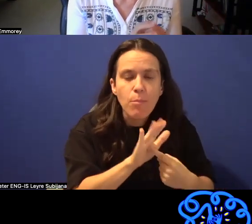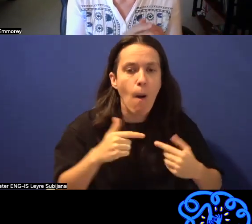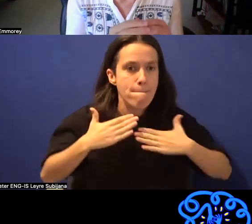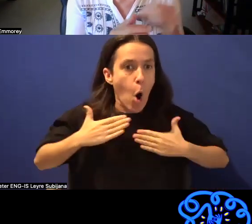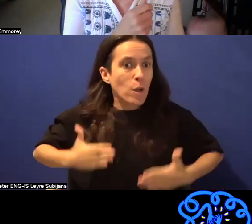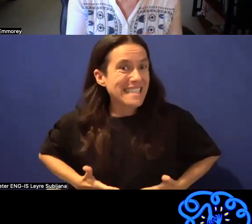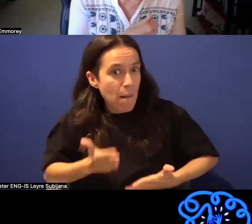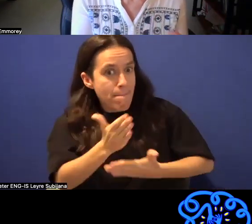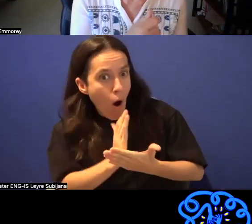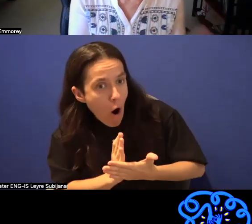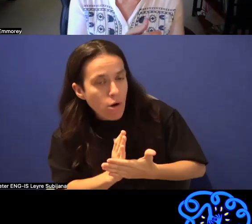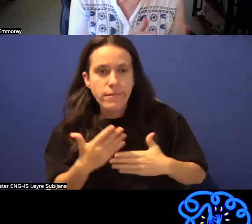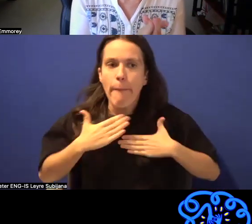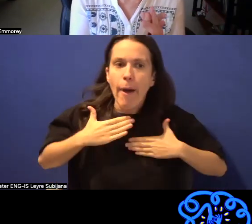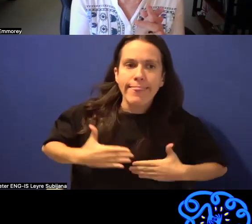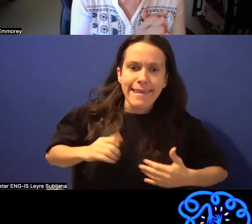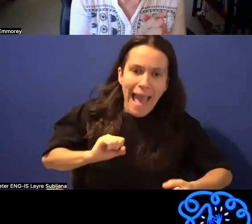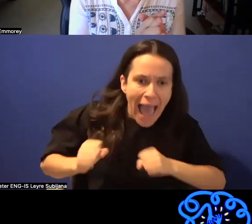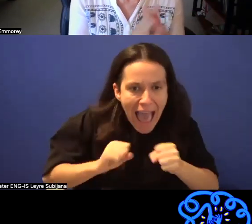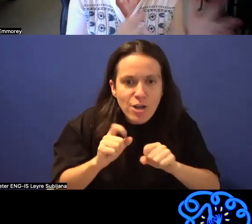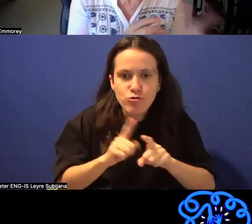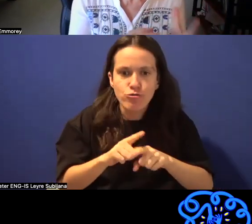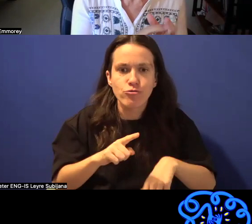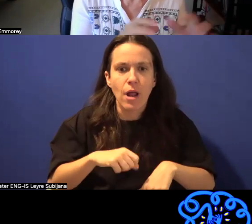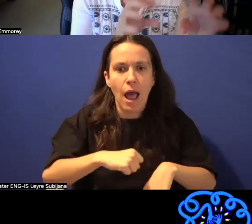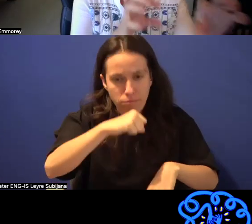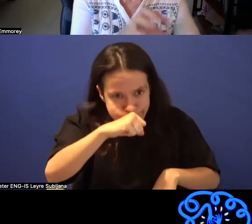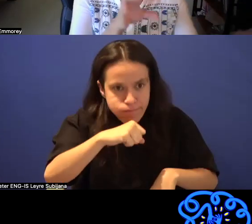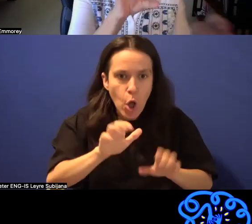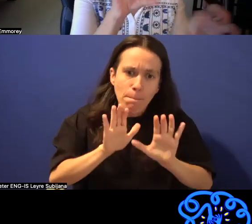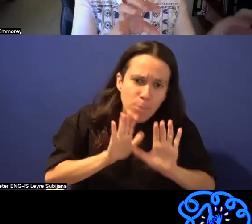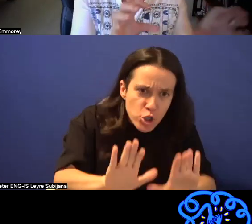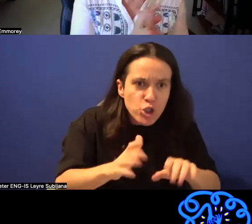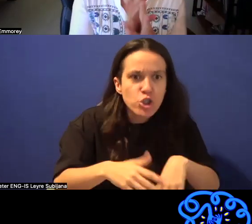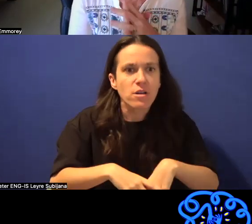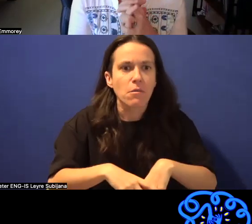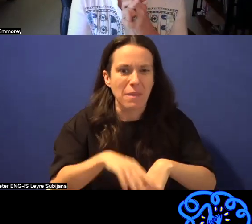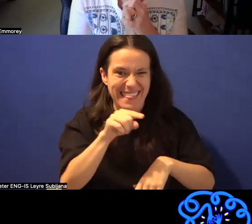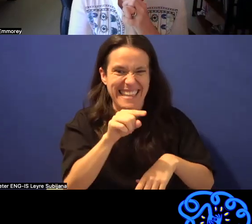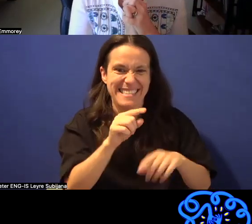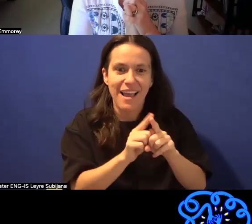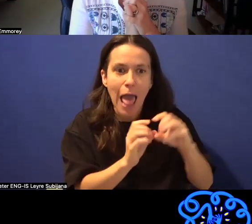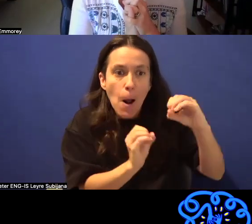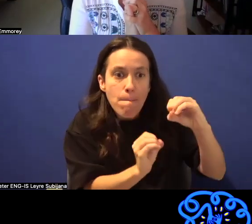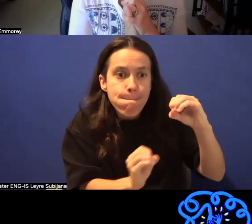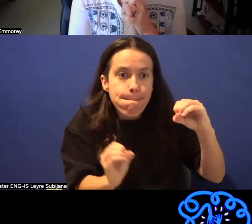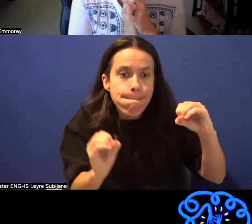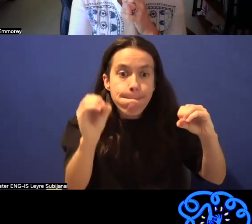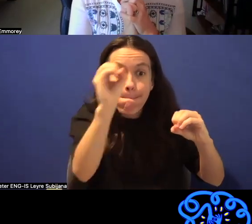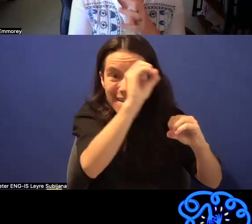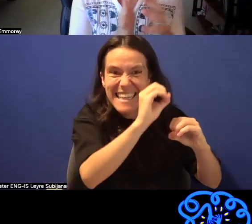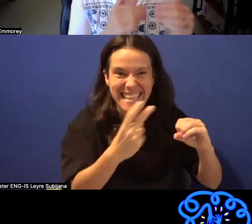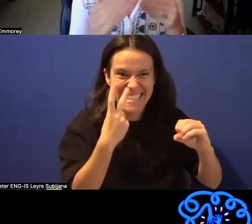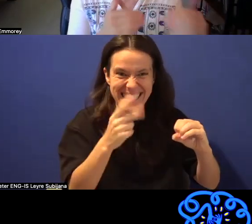parts, body actions like sneeze and push, manipulable objects, all of these sort of pockets of iconicity that